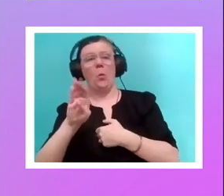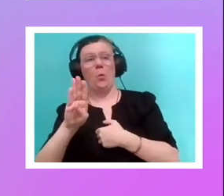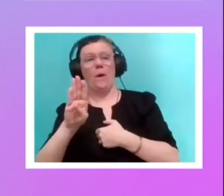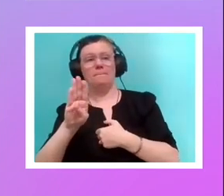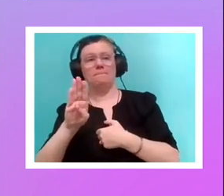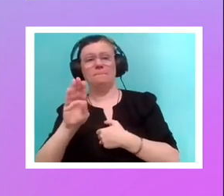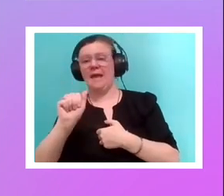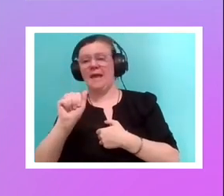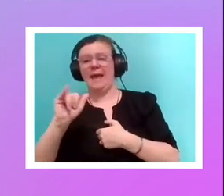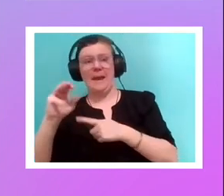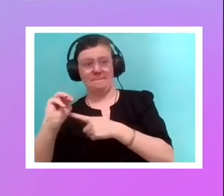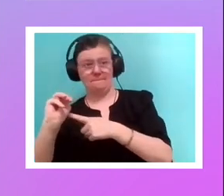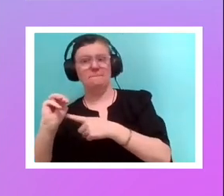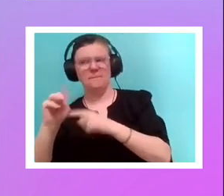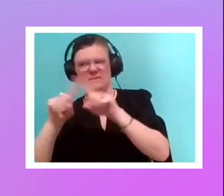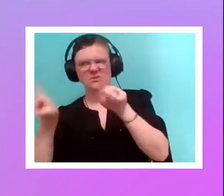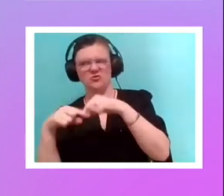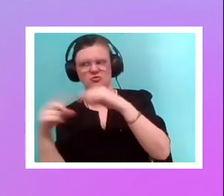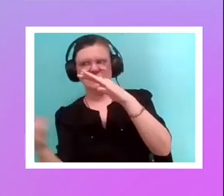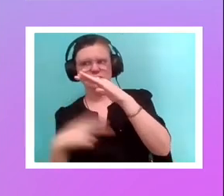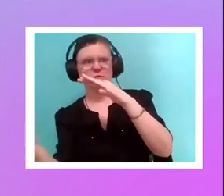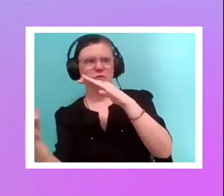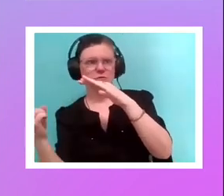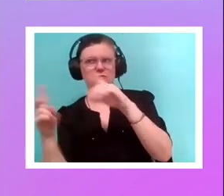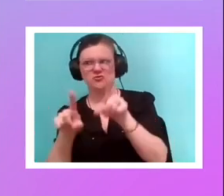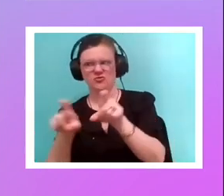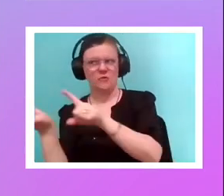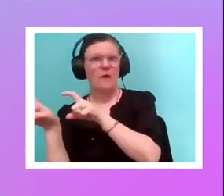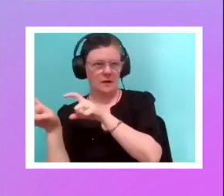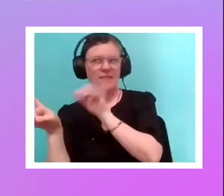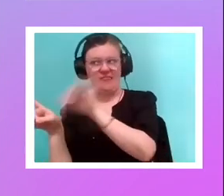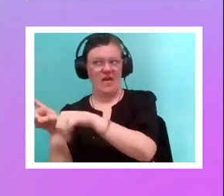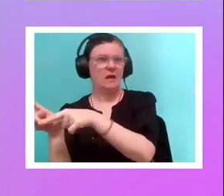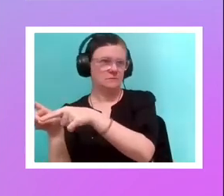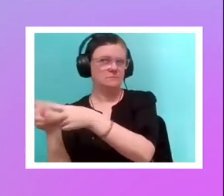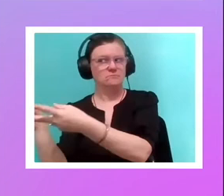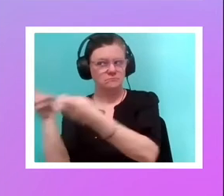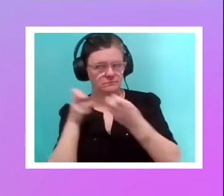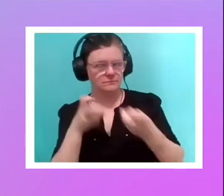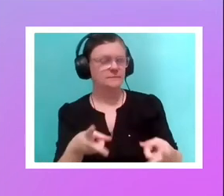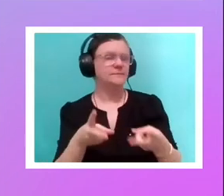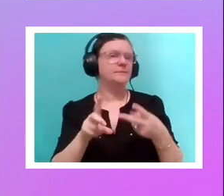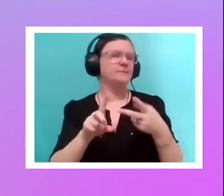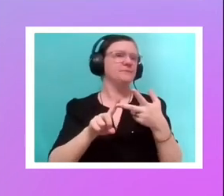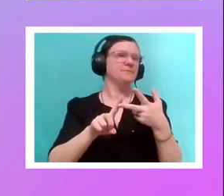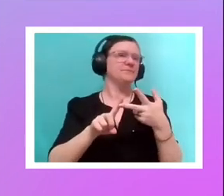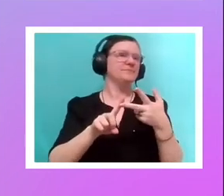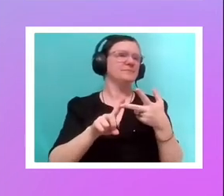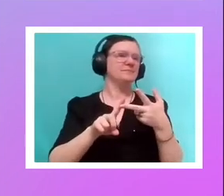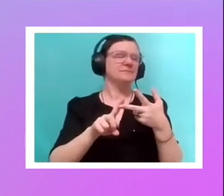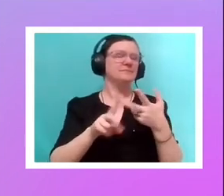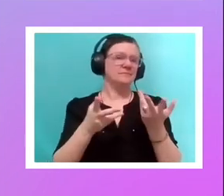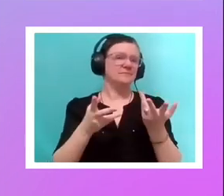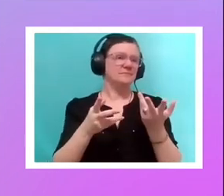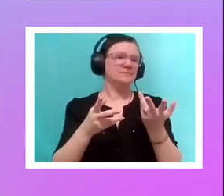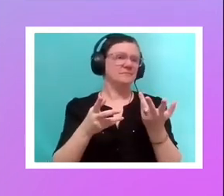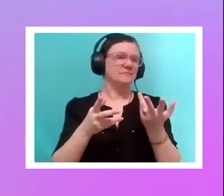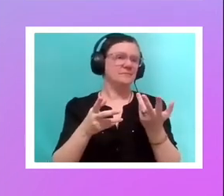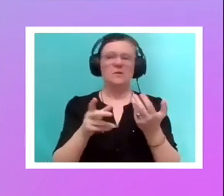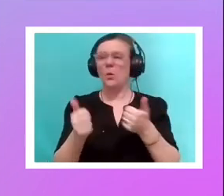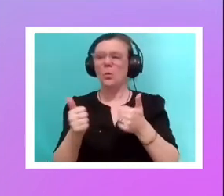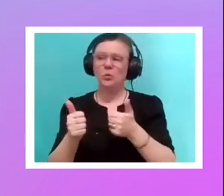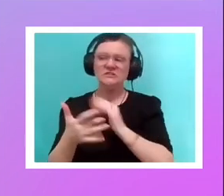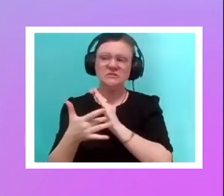WebAIM screen reader survey, for example, is a very popular survey of the most commonly used assistive technologies and browsers used with